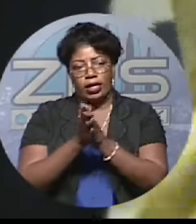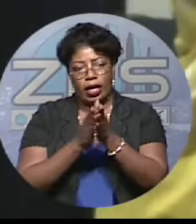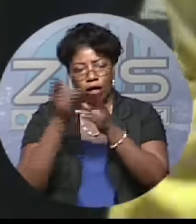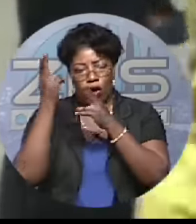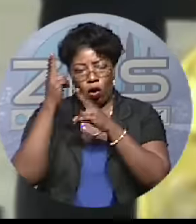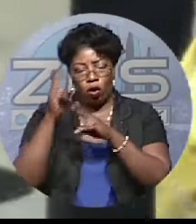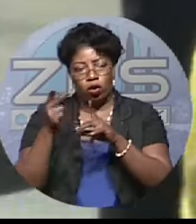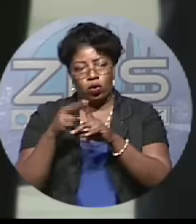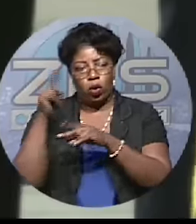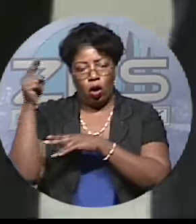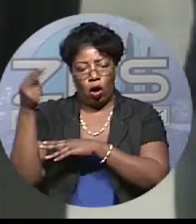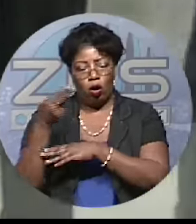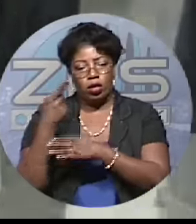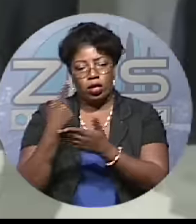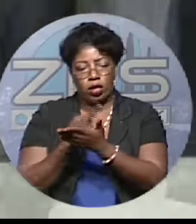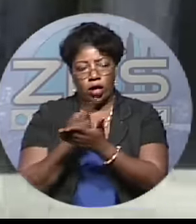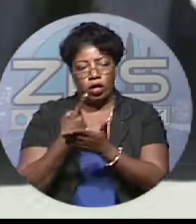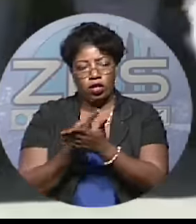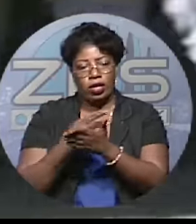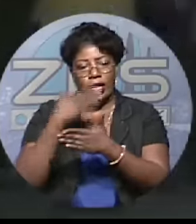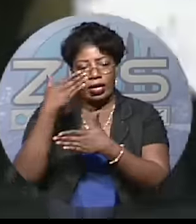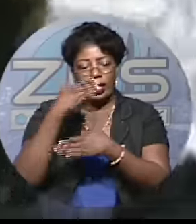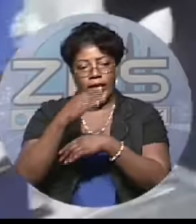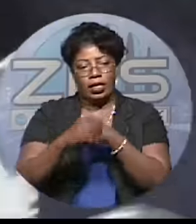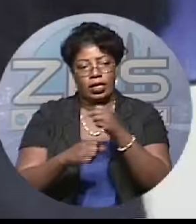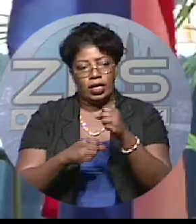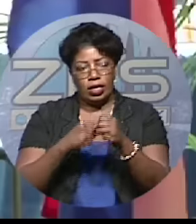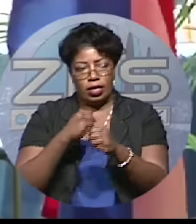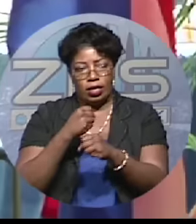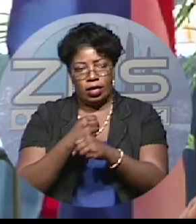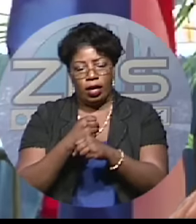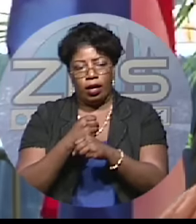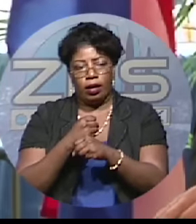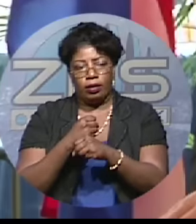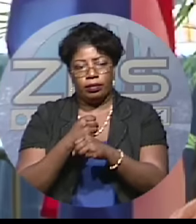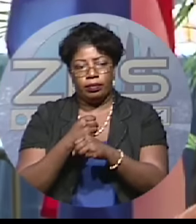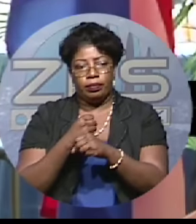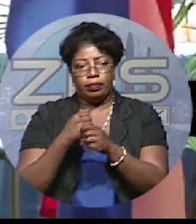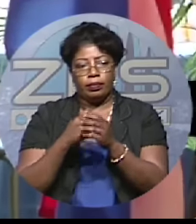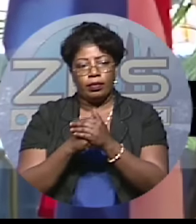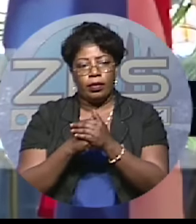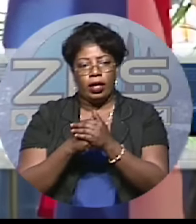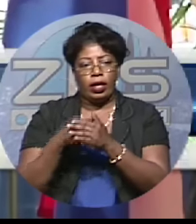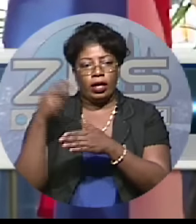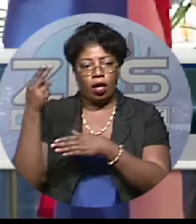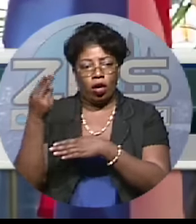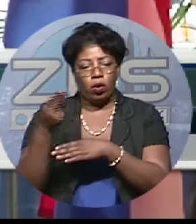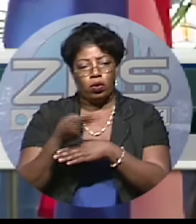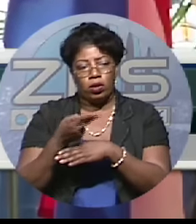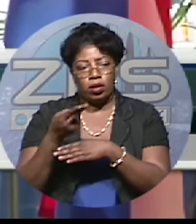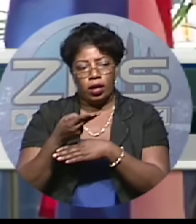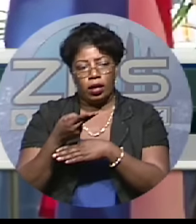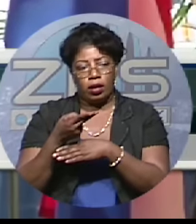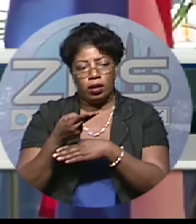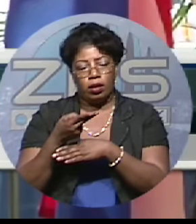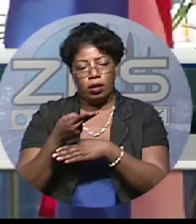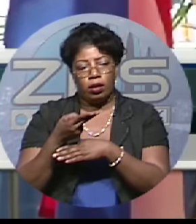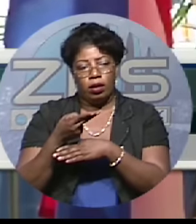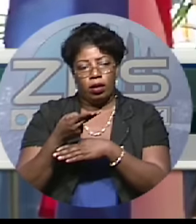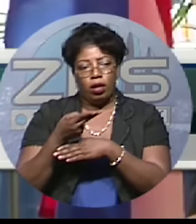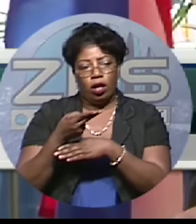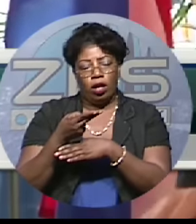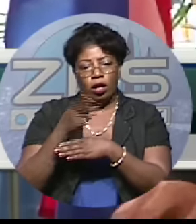to host these discussions next year. As President Moreno stated, Paraguay has hosted IDB annual meeting over 50 years